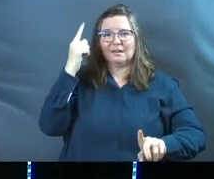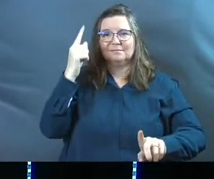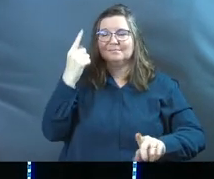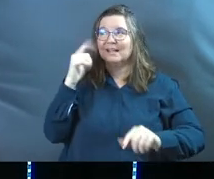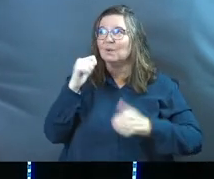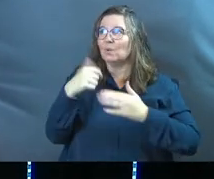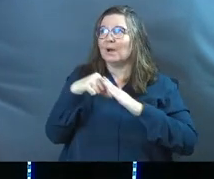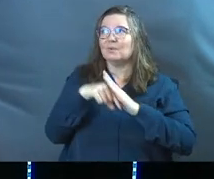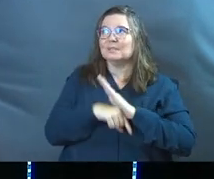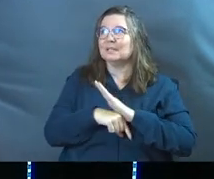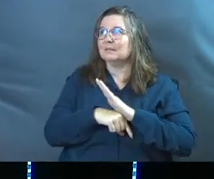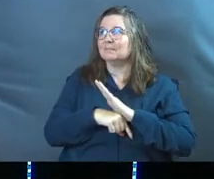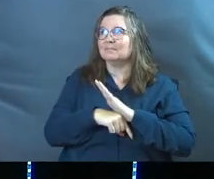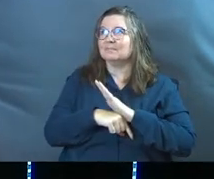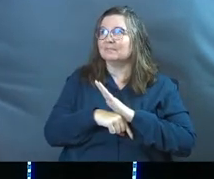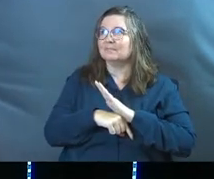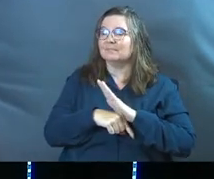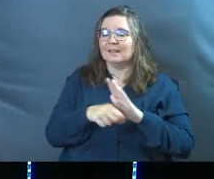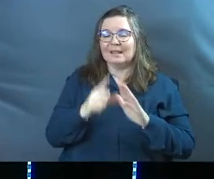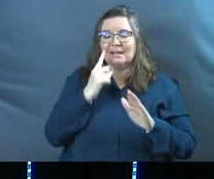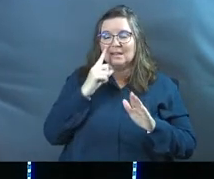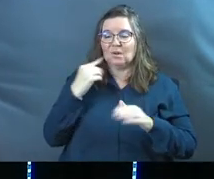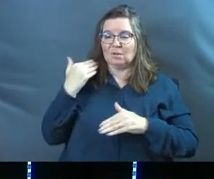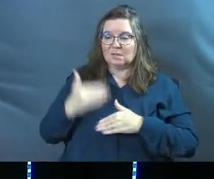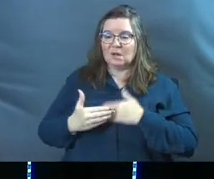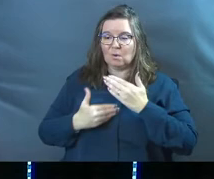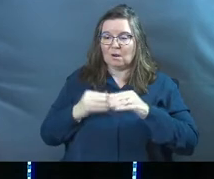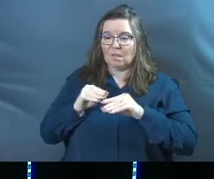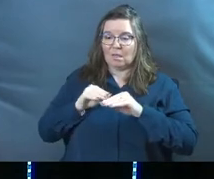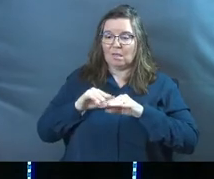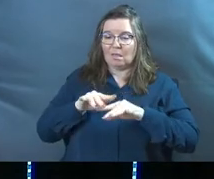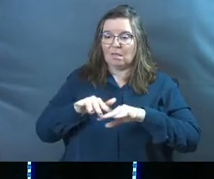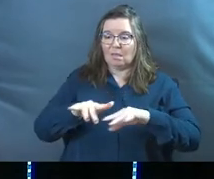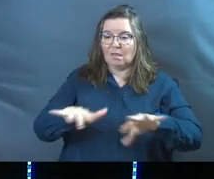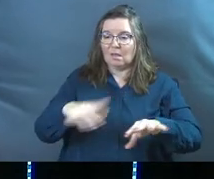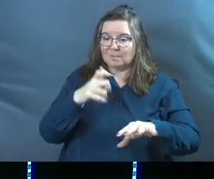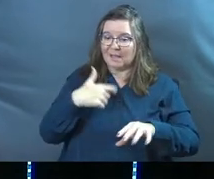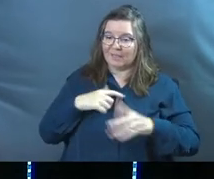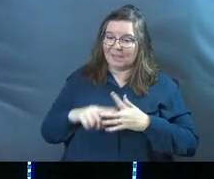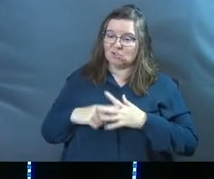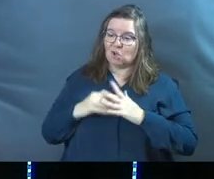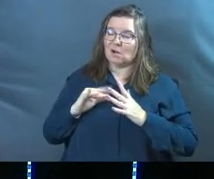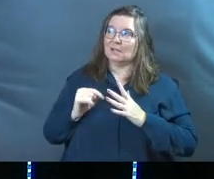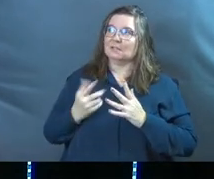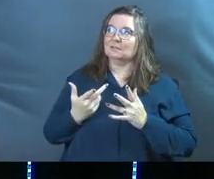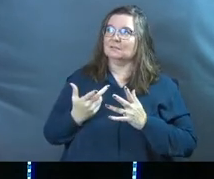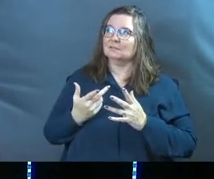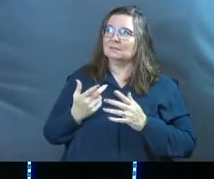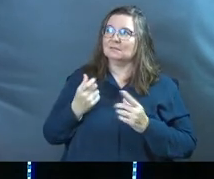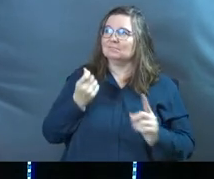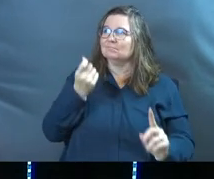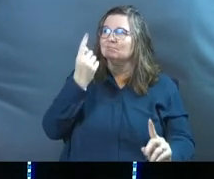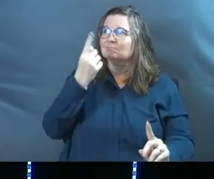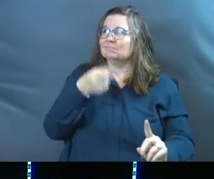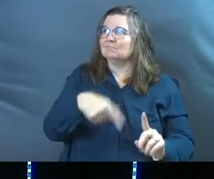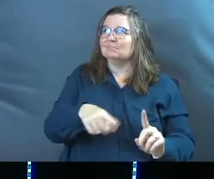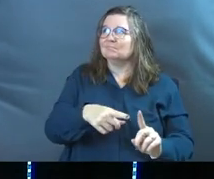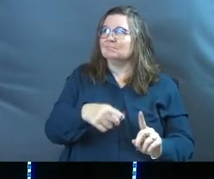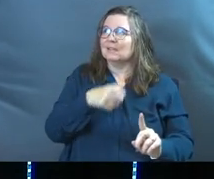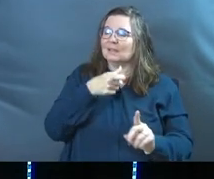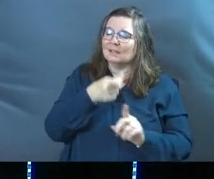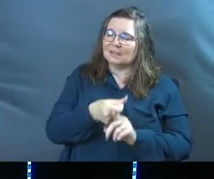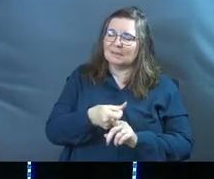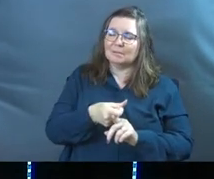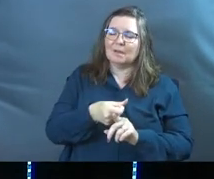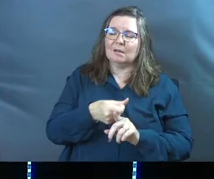didn't know how deep it ran. They didn't know the generations that would walk in this sin just because they started it. They didn't know the impact they were going to have